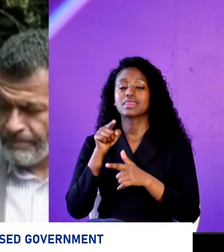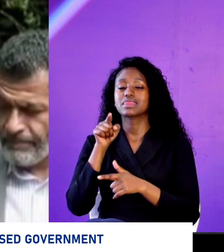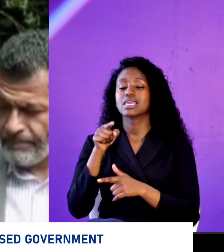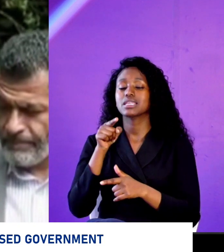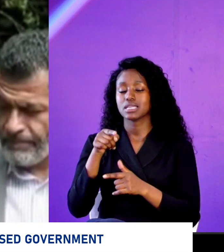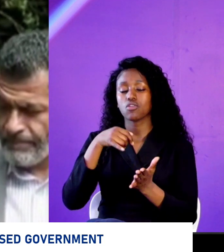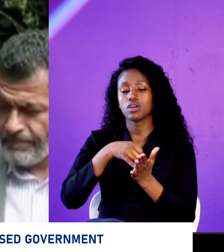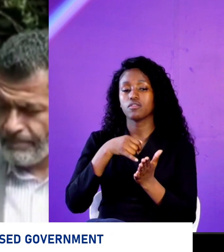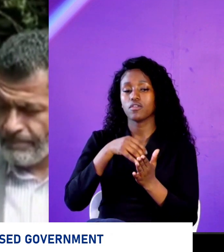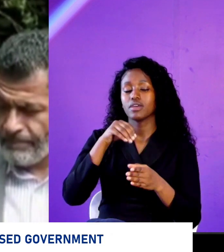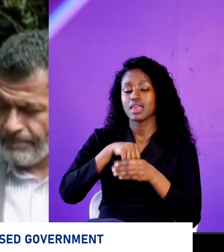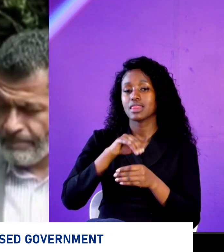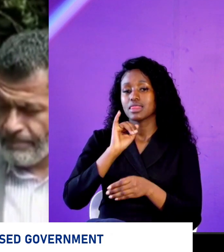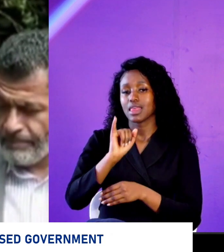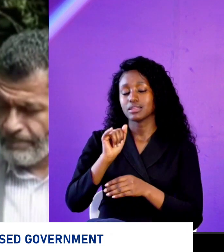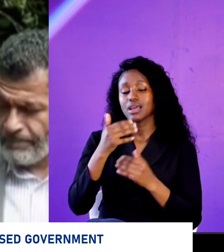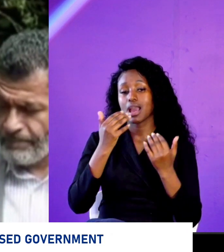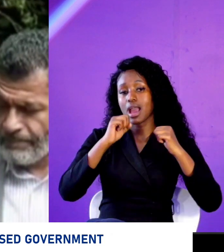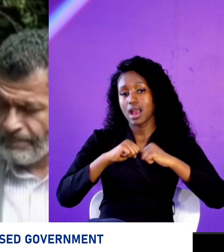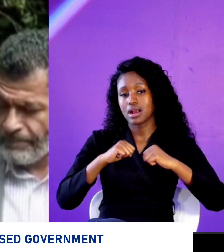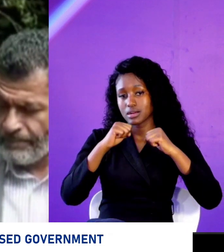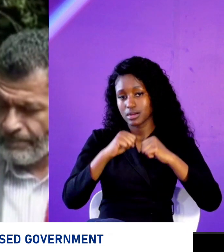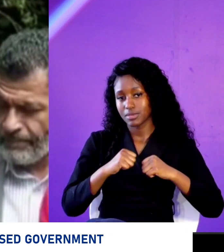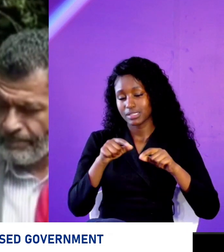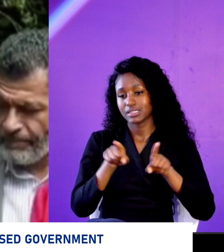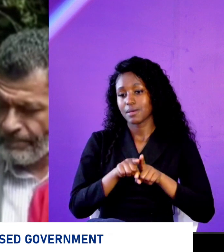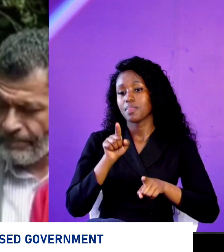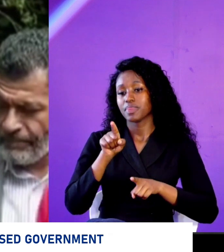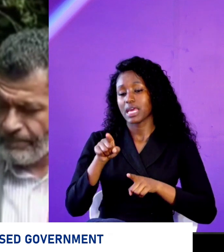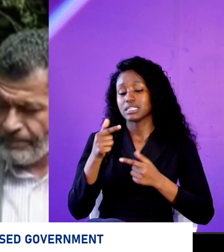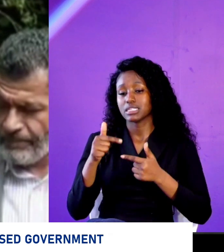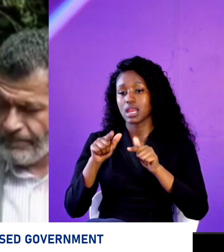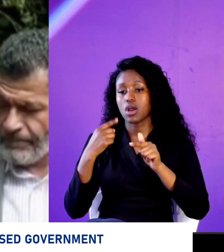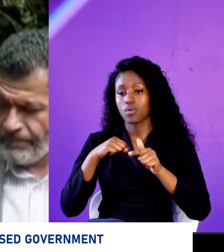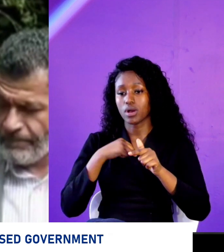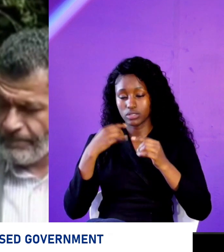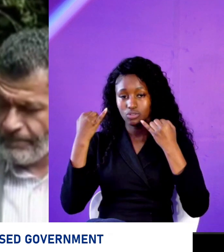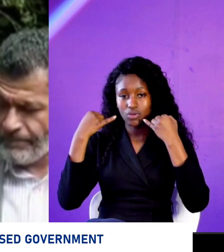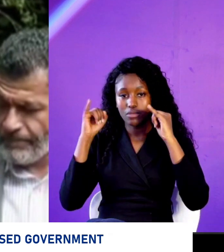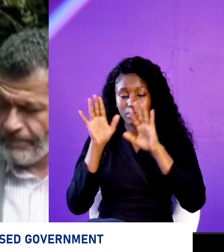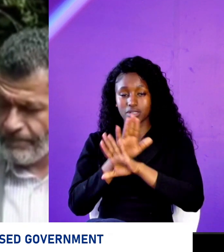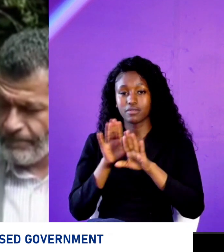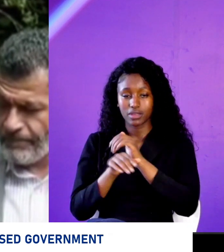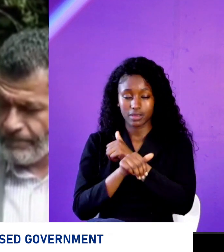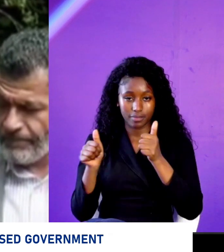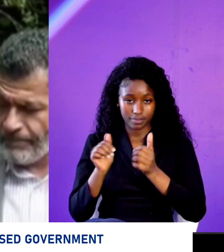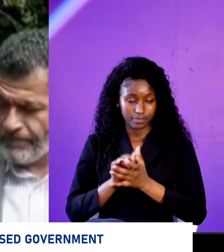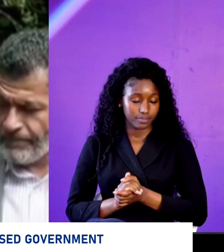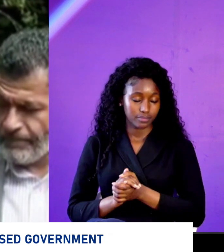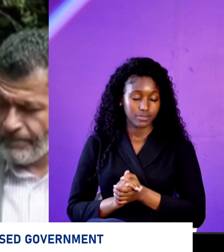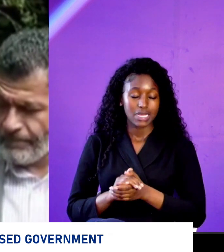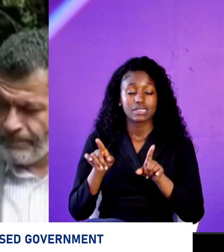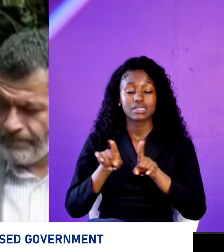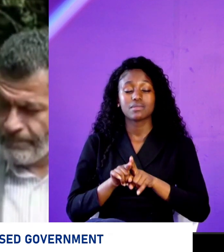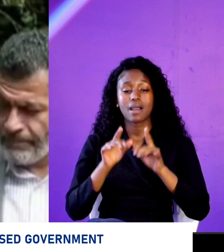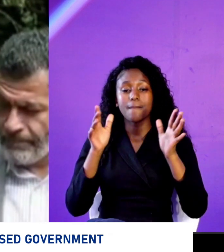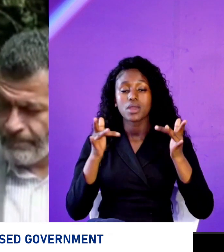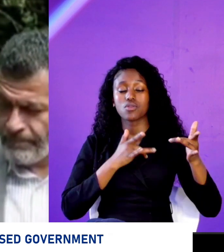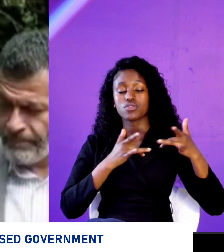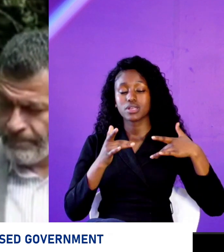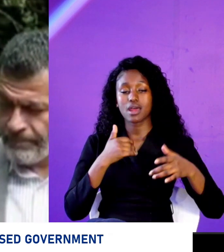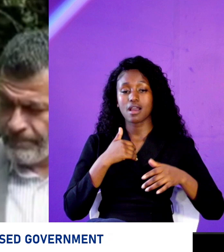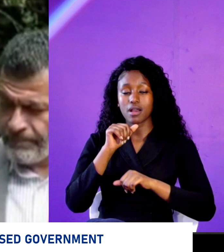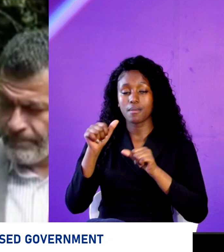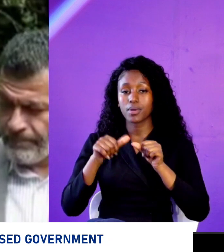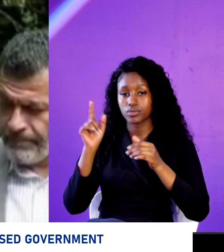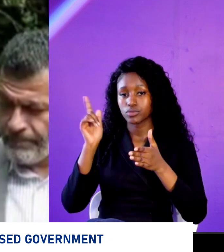MOU, as the missing link in the implementation of the MOU. Of great concern is the full implementation